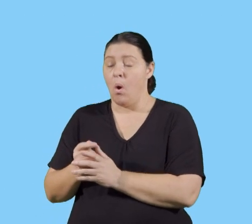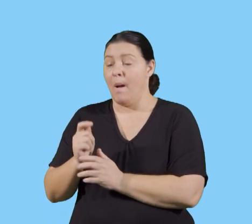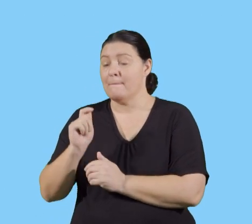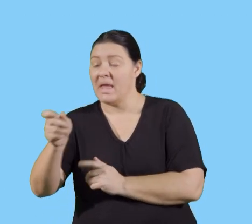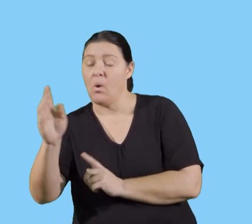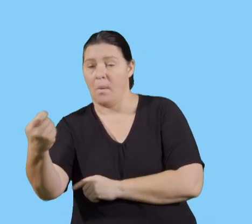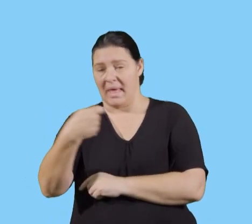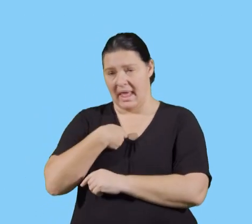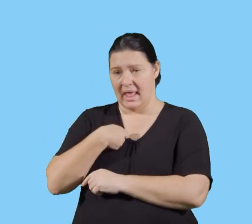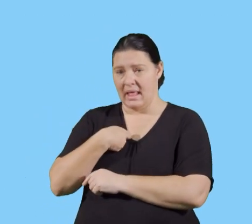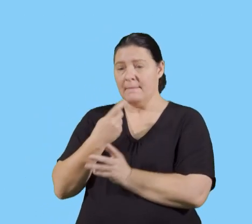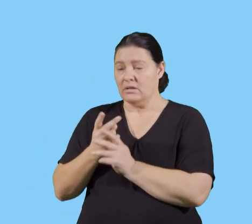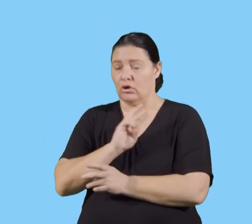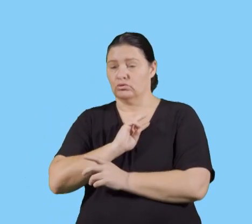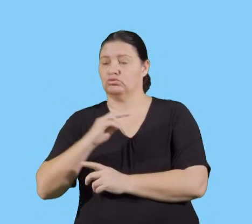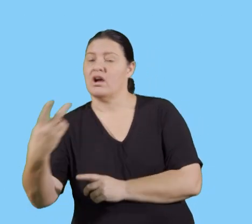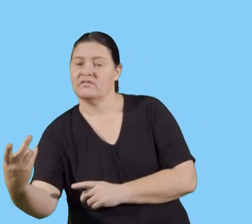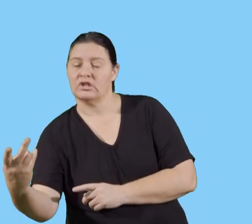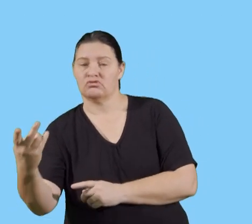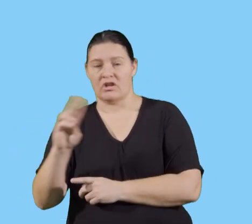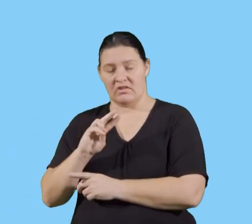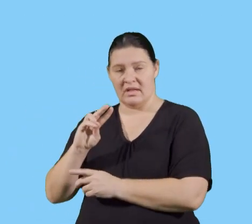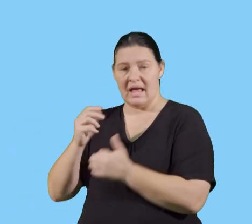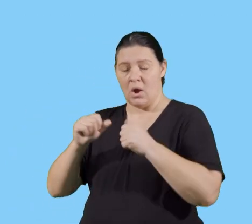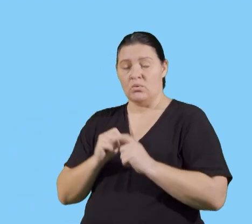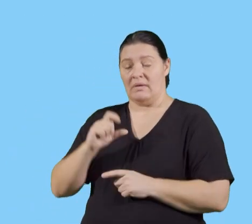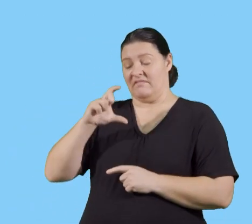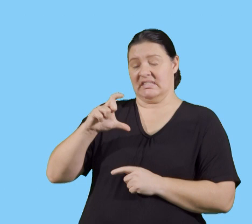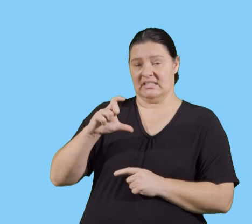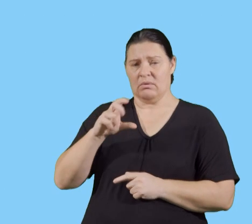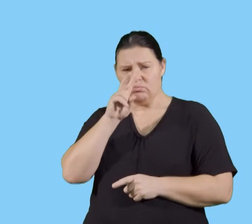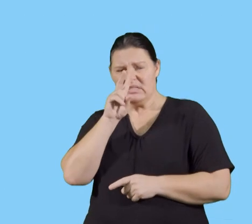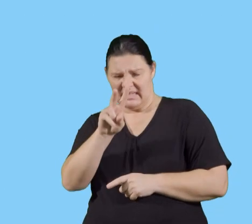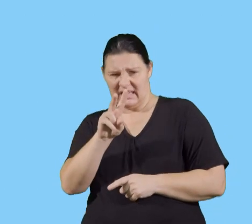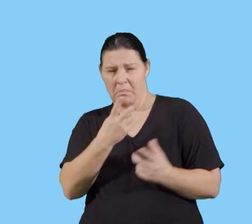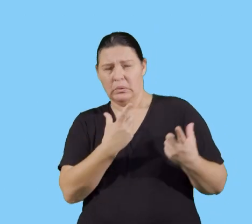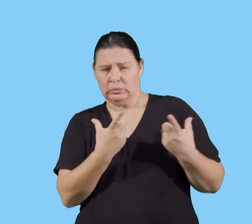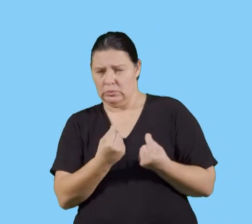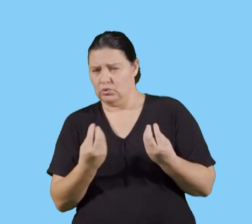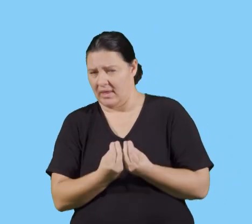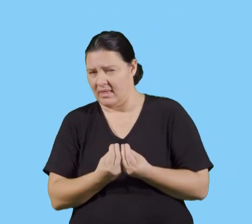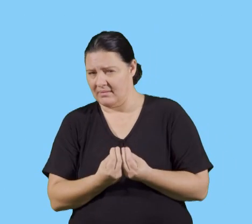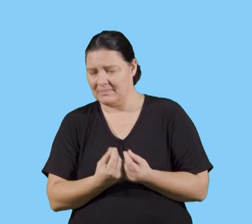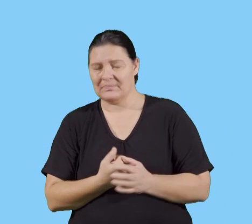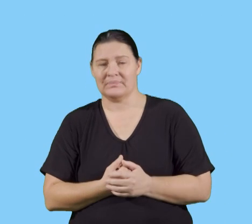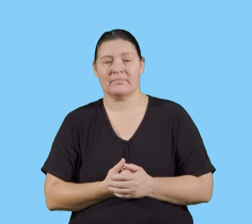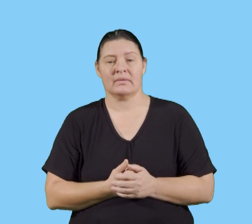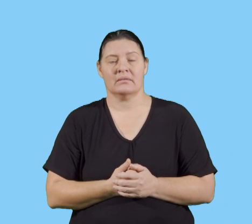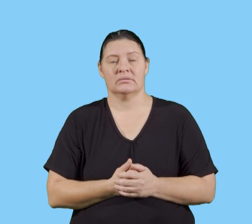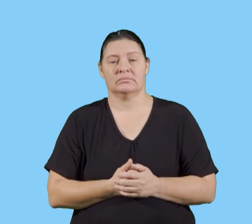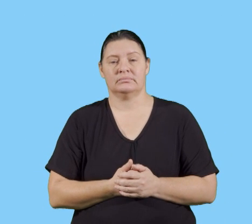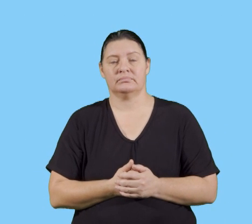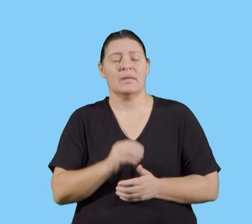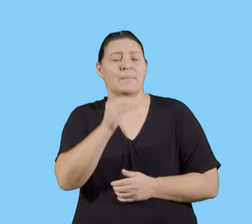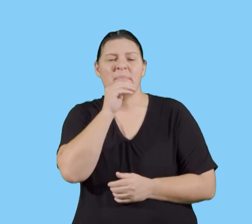account with a bigger balance. You will see when I do the figures together with you in this class. This